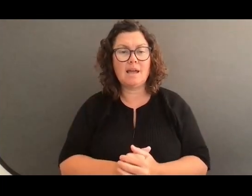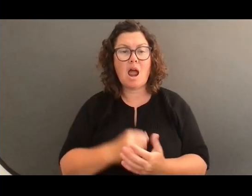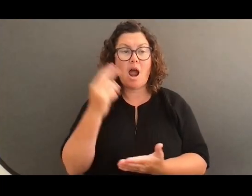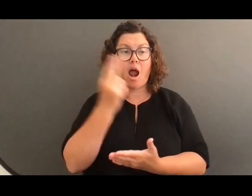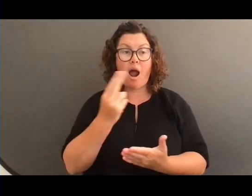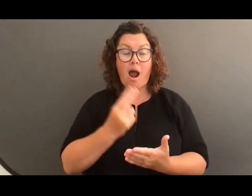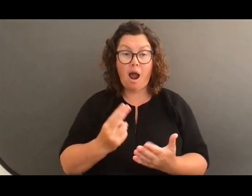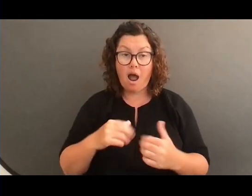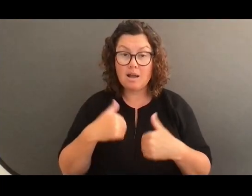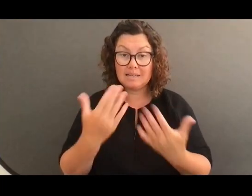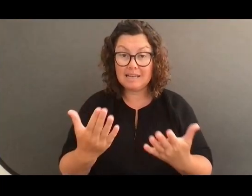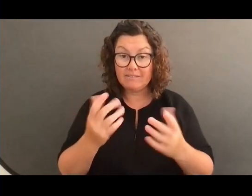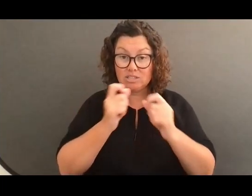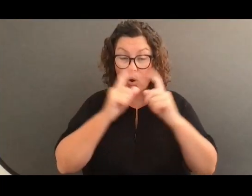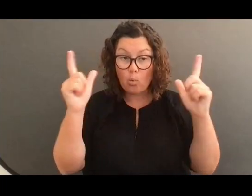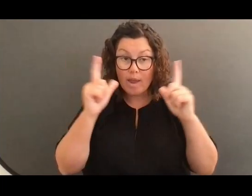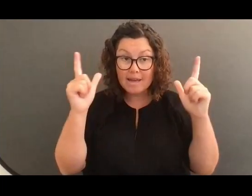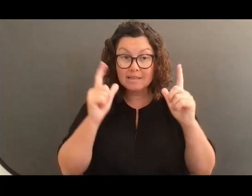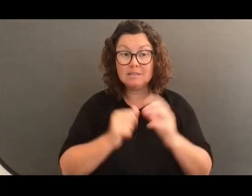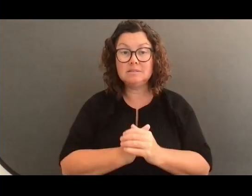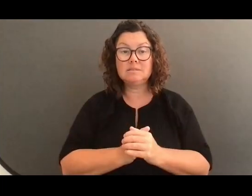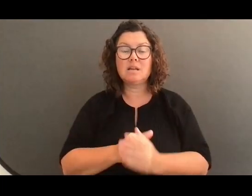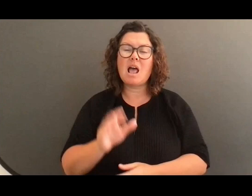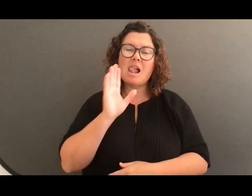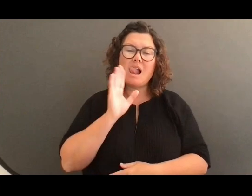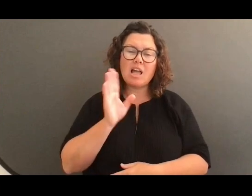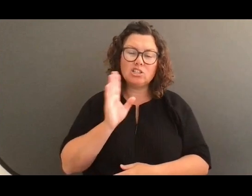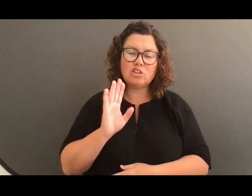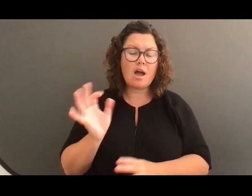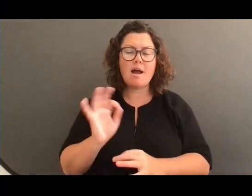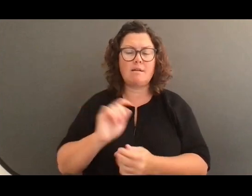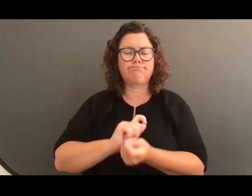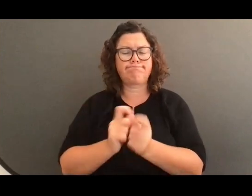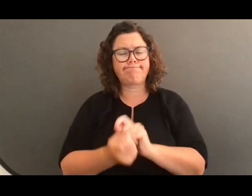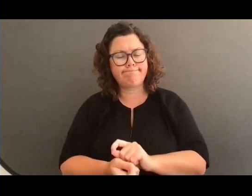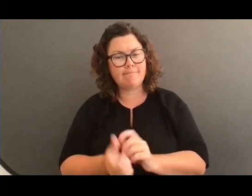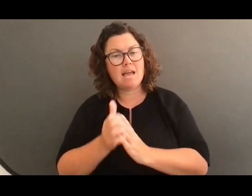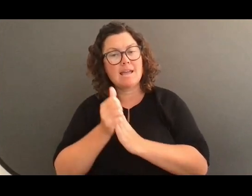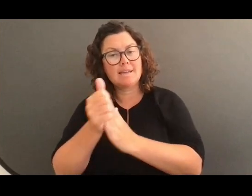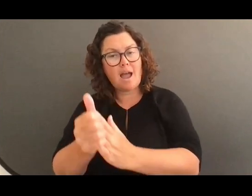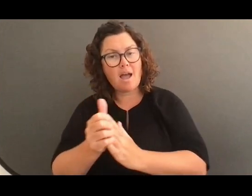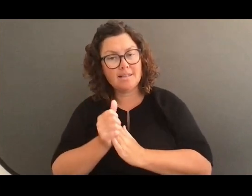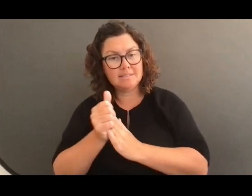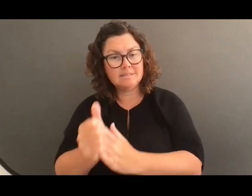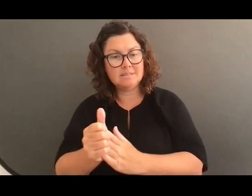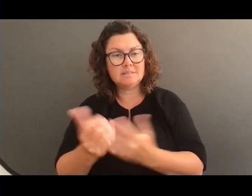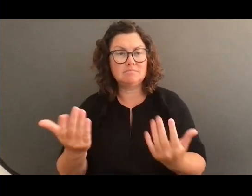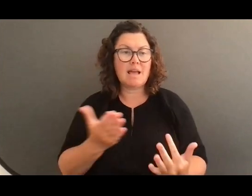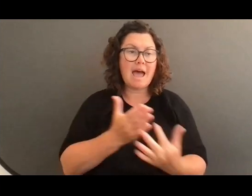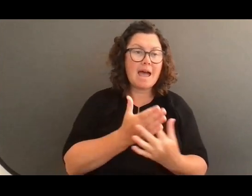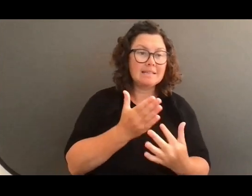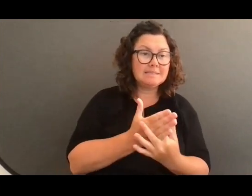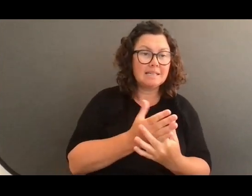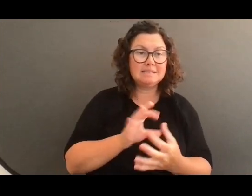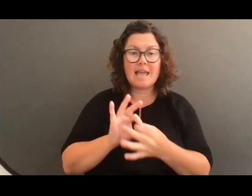lecture giving way to guidance, outdoor learning in the outdoors, issues of access and engagement into gallery spaces